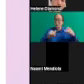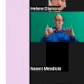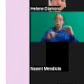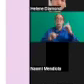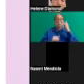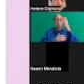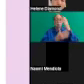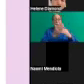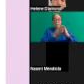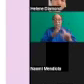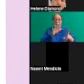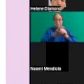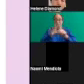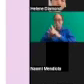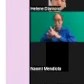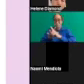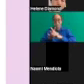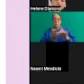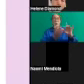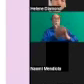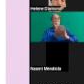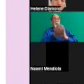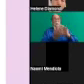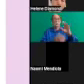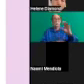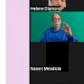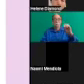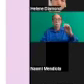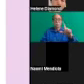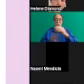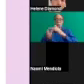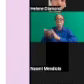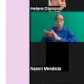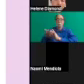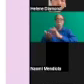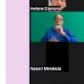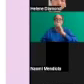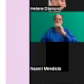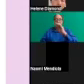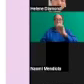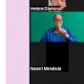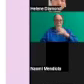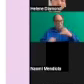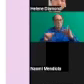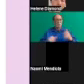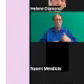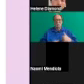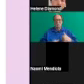The medical model, unfortunately, is still very alive and well. The medical model